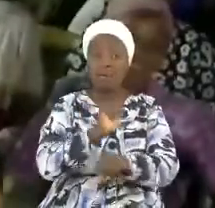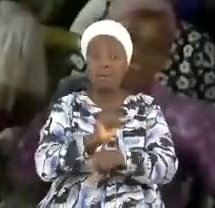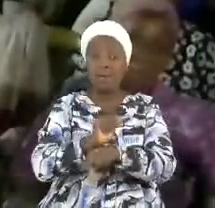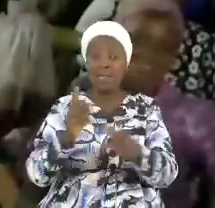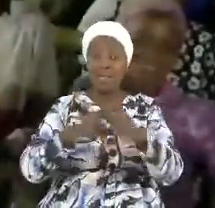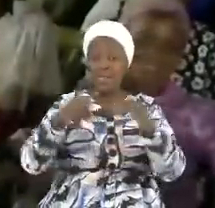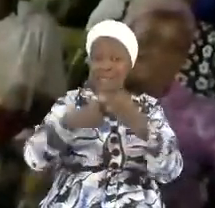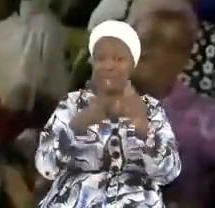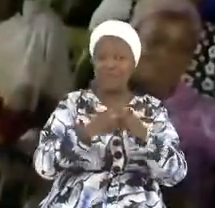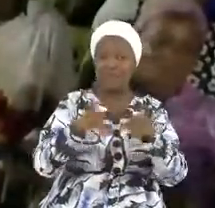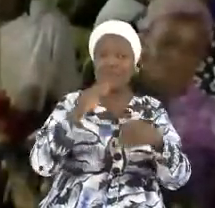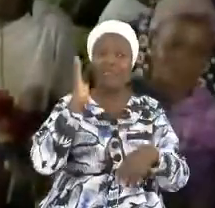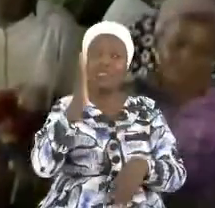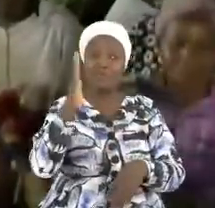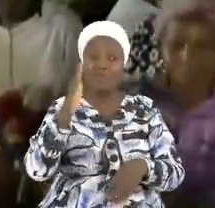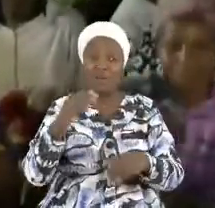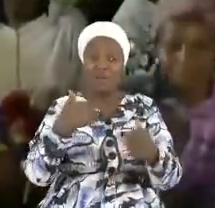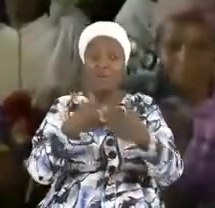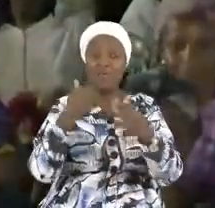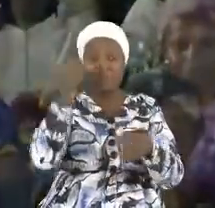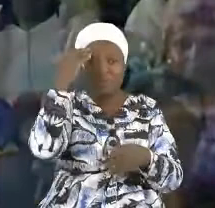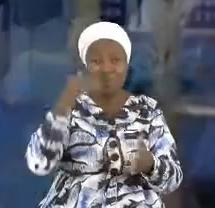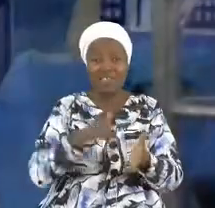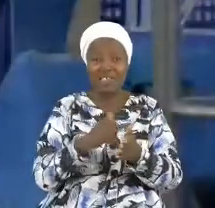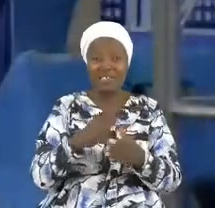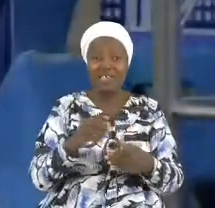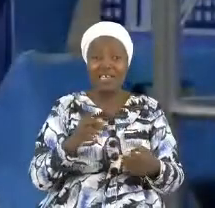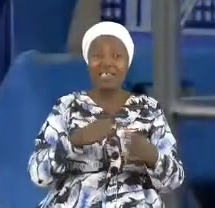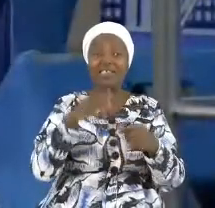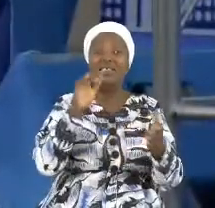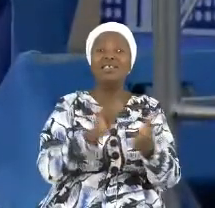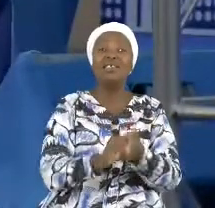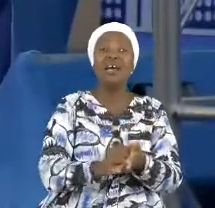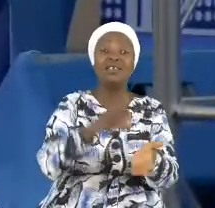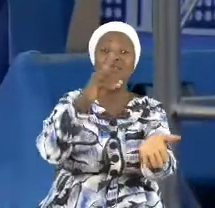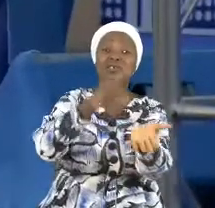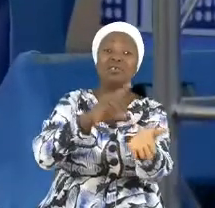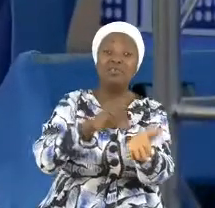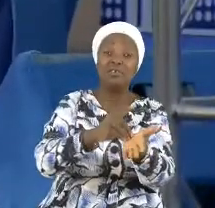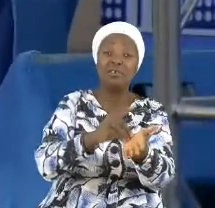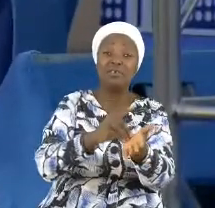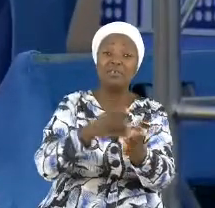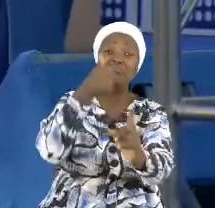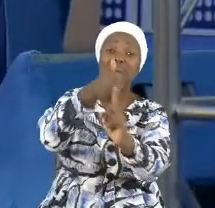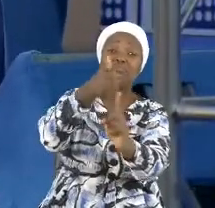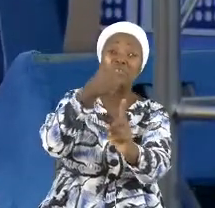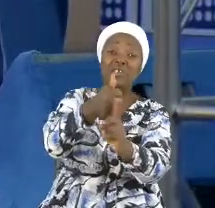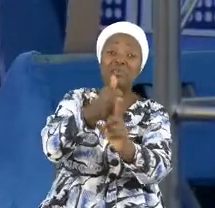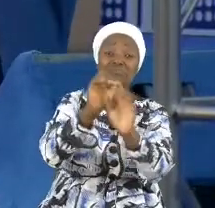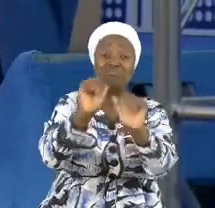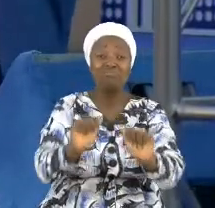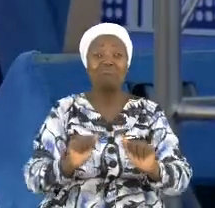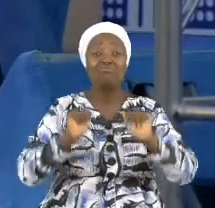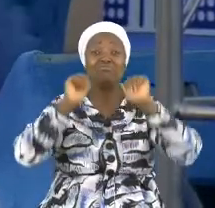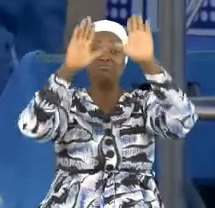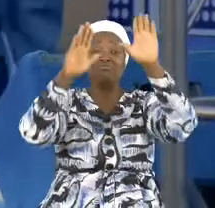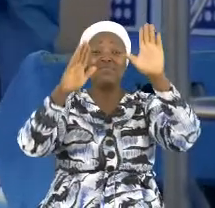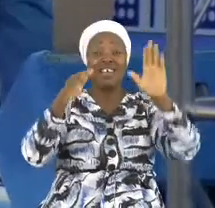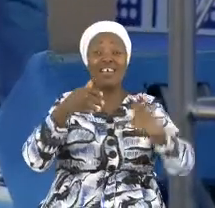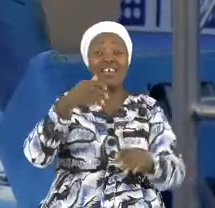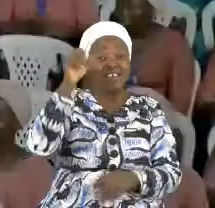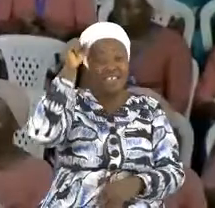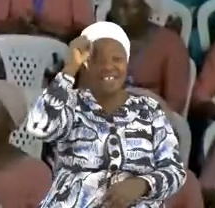long story short, that doctor gave his life to the Lord and became a member of the church